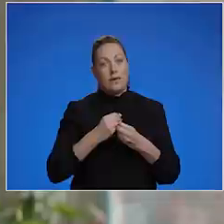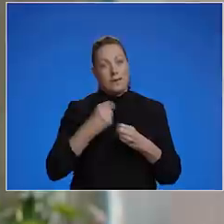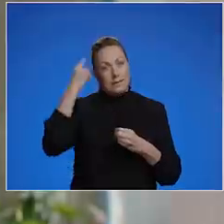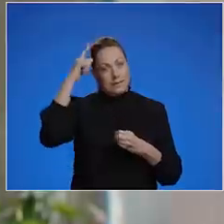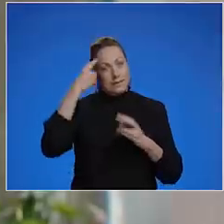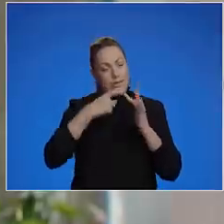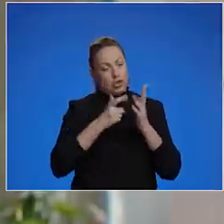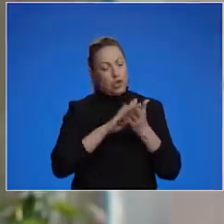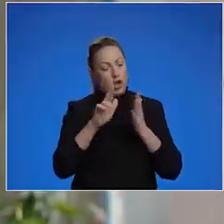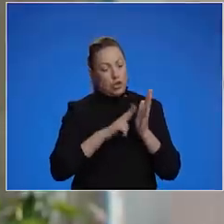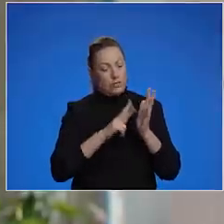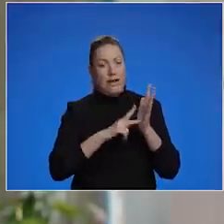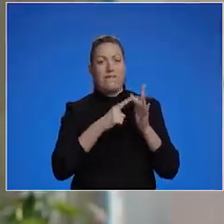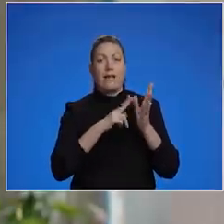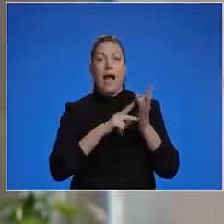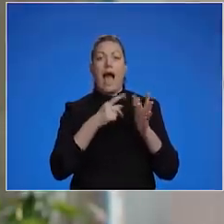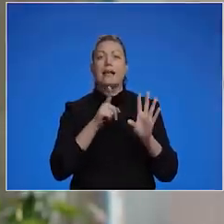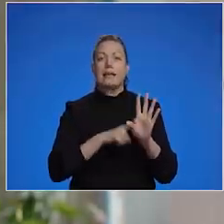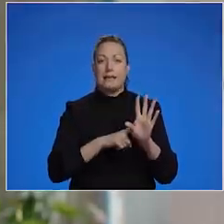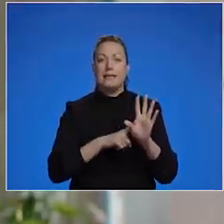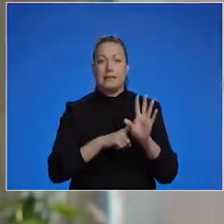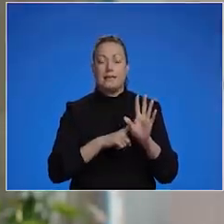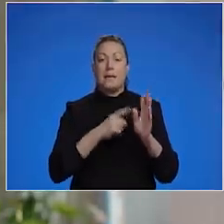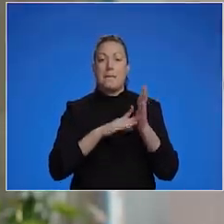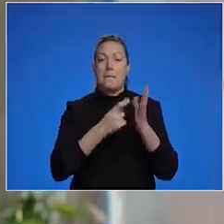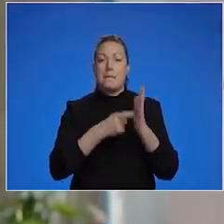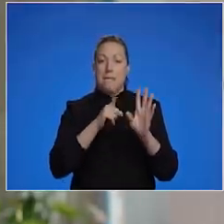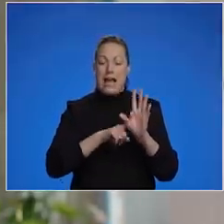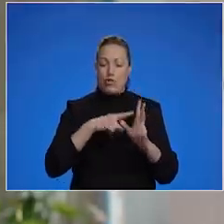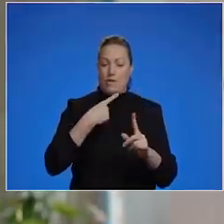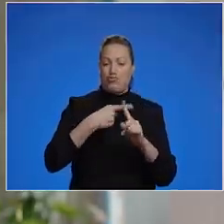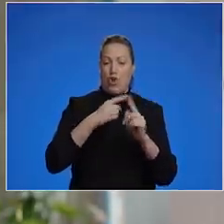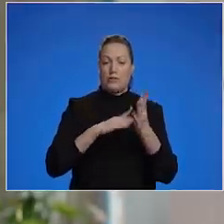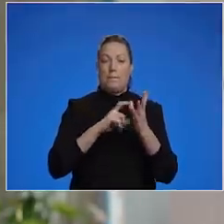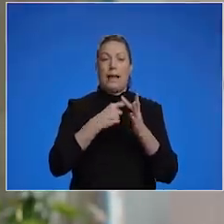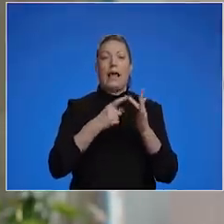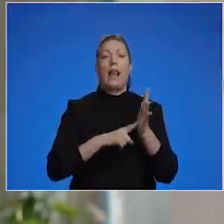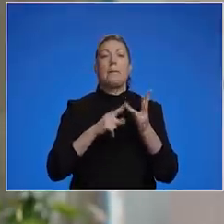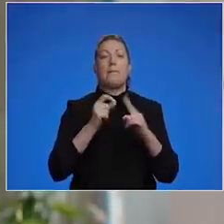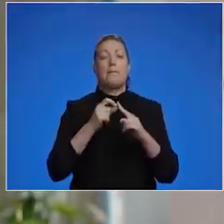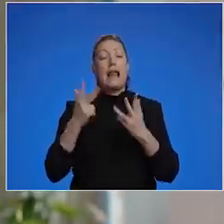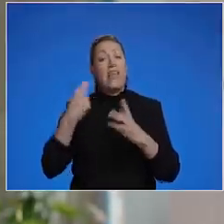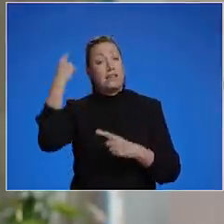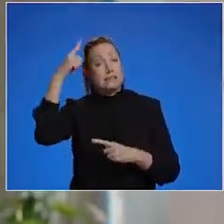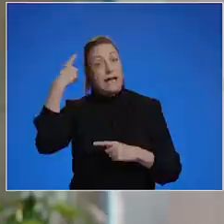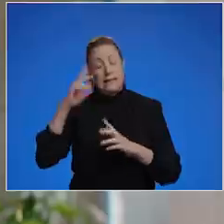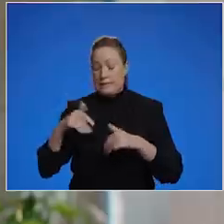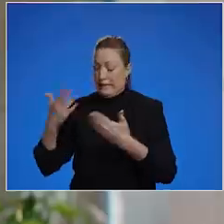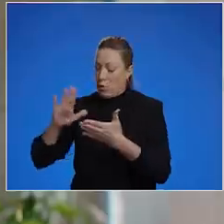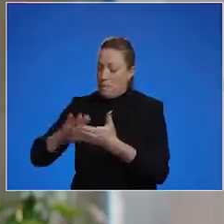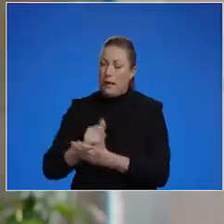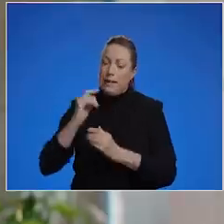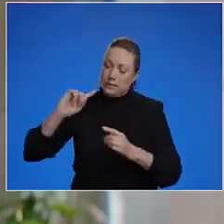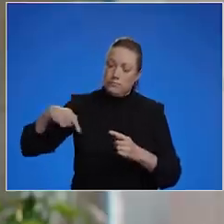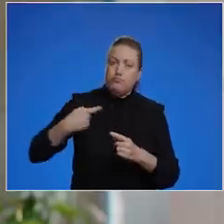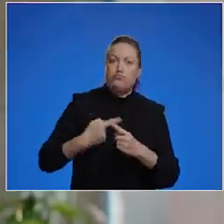with Saint John Vianney, Saint Mary of the Cross, MacKillop, and all the saints who have pleased you throughout the ages, that we